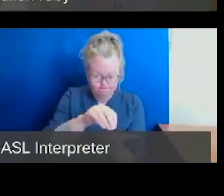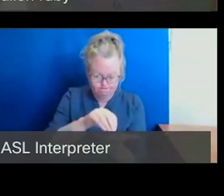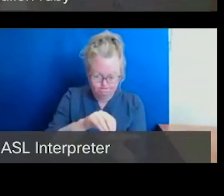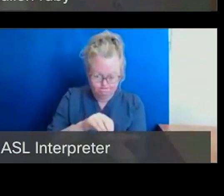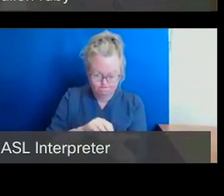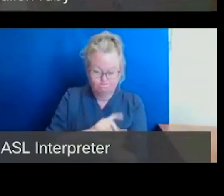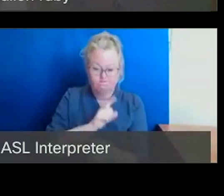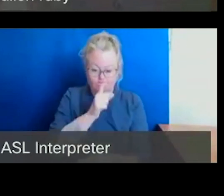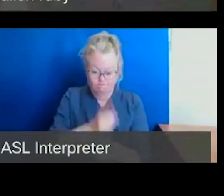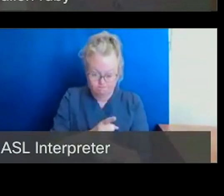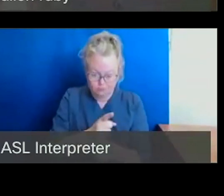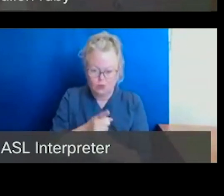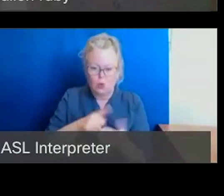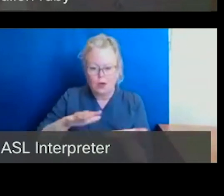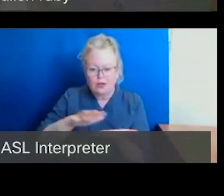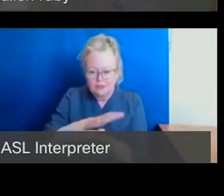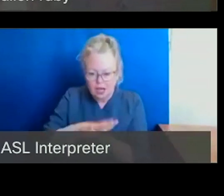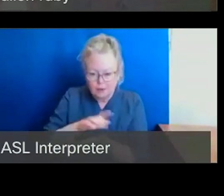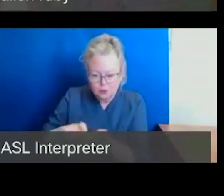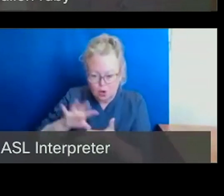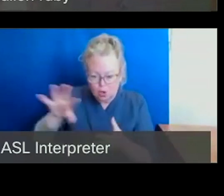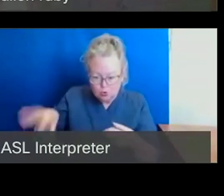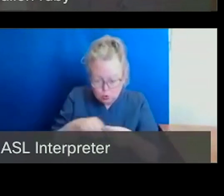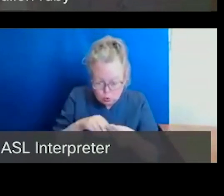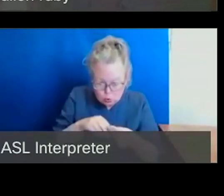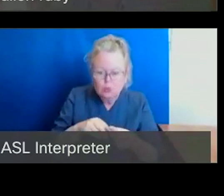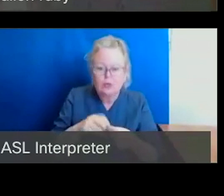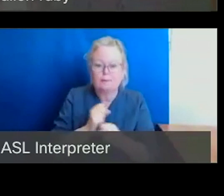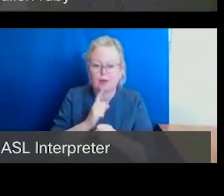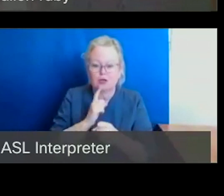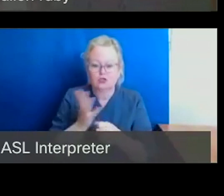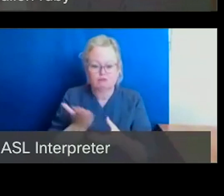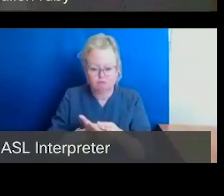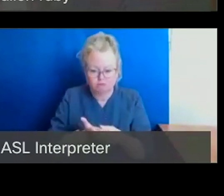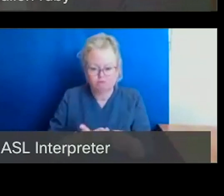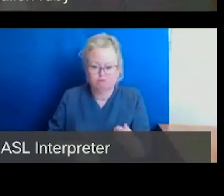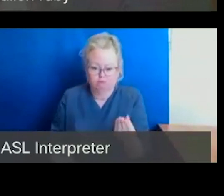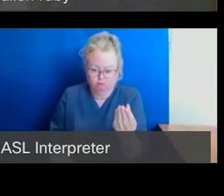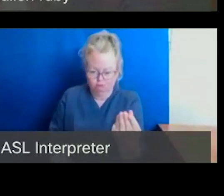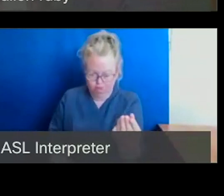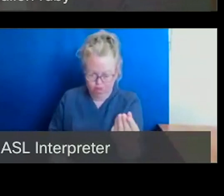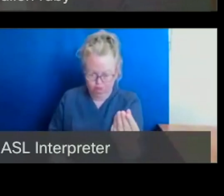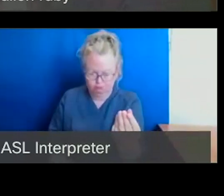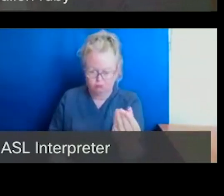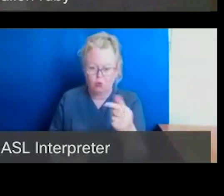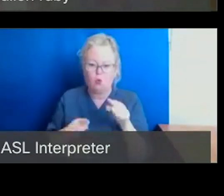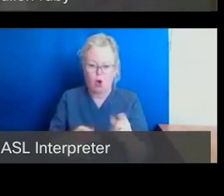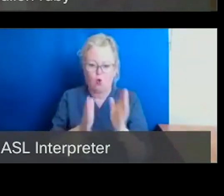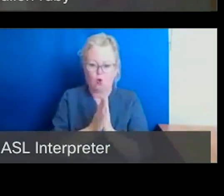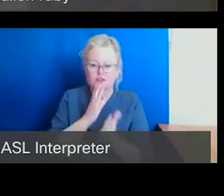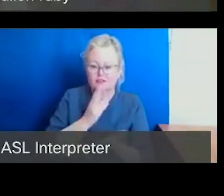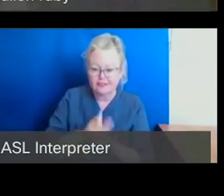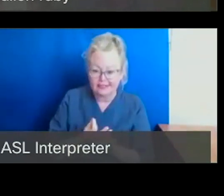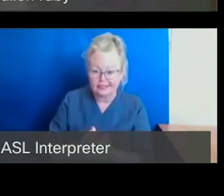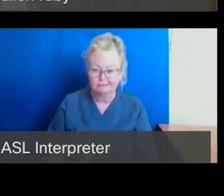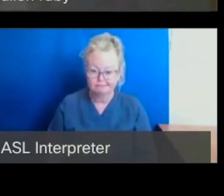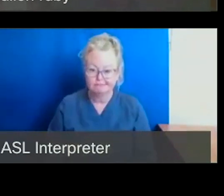any accompanying documents and the process and procedures for submitting your grant application.